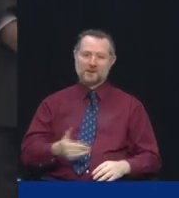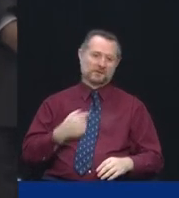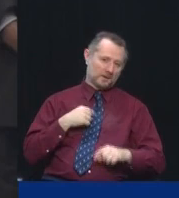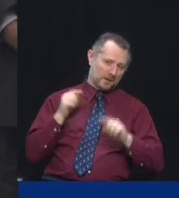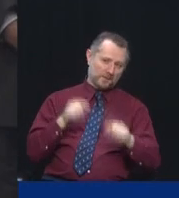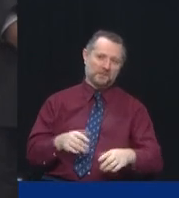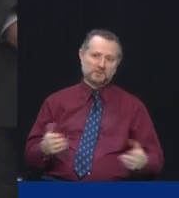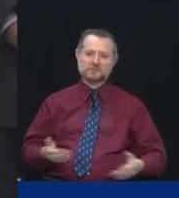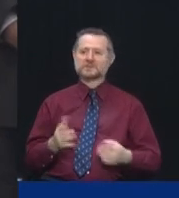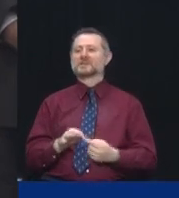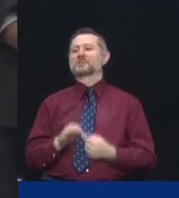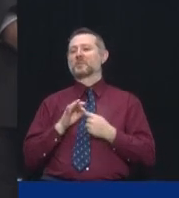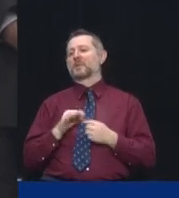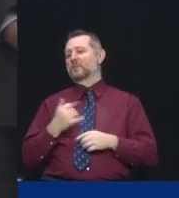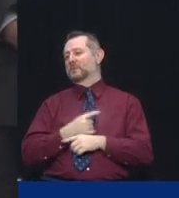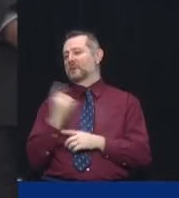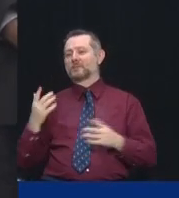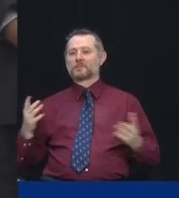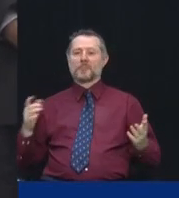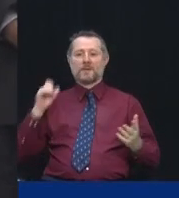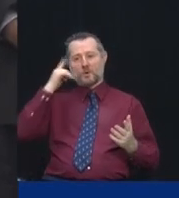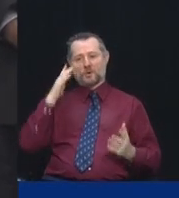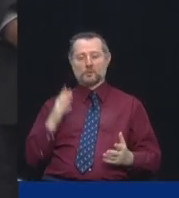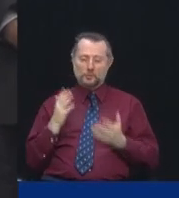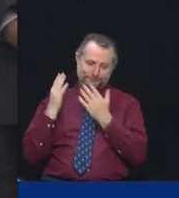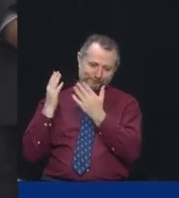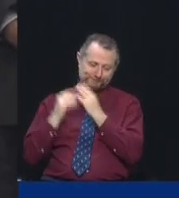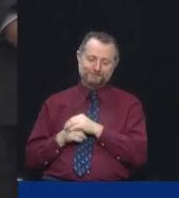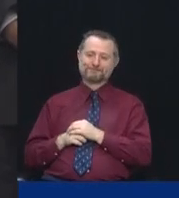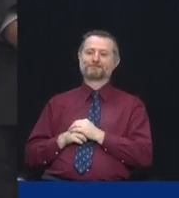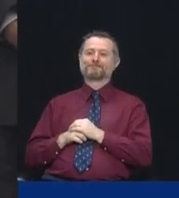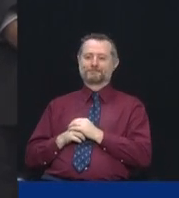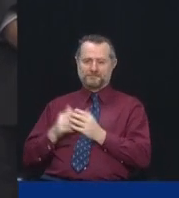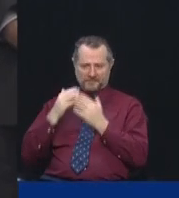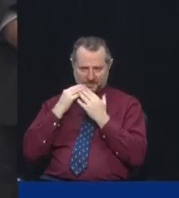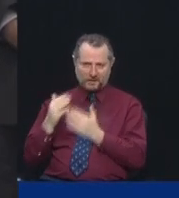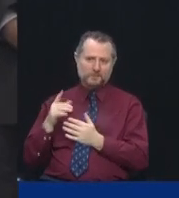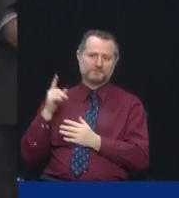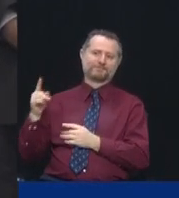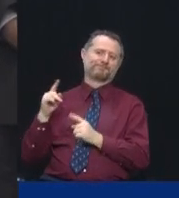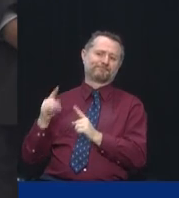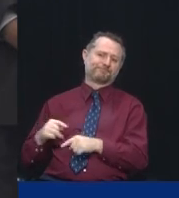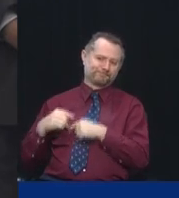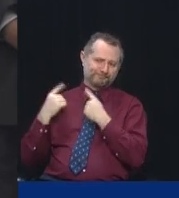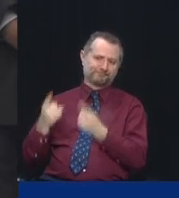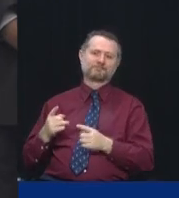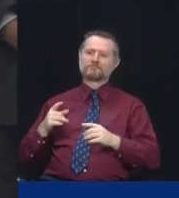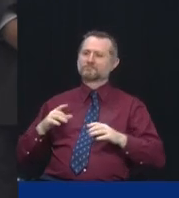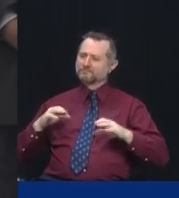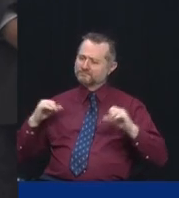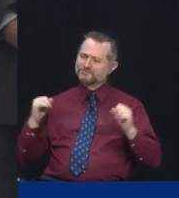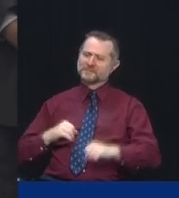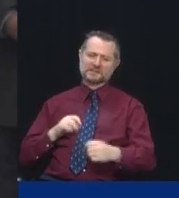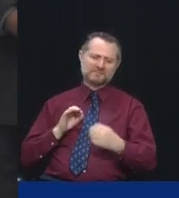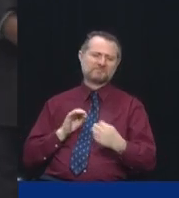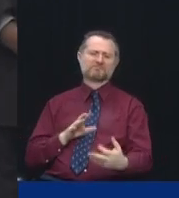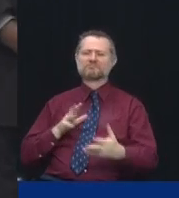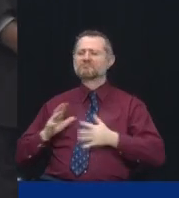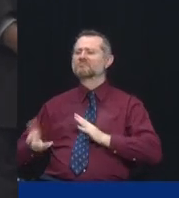day. Governor, thank you for continuing to fight tooth and nail to